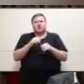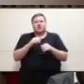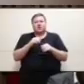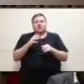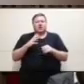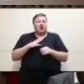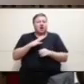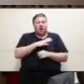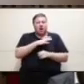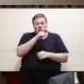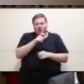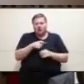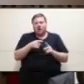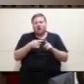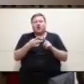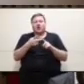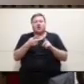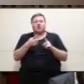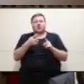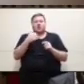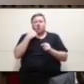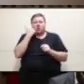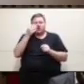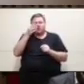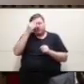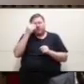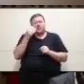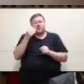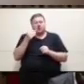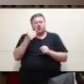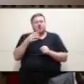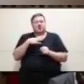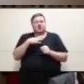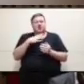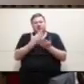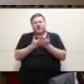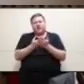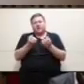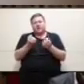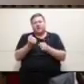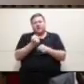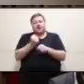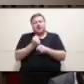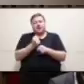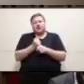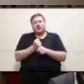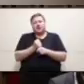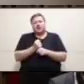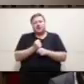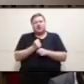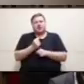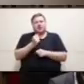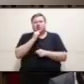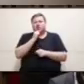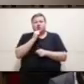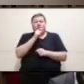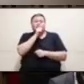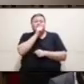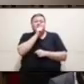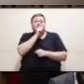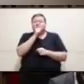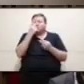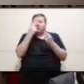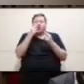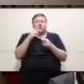councillors is in need of information, it can be made available to them. It is not a secret, Honorable